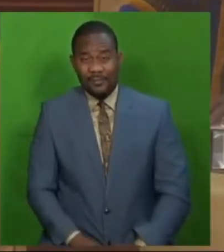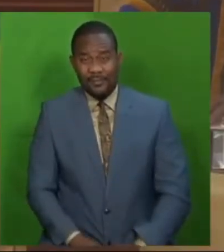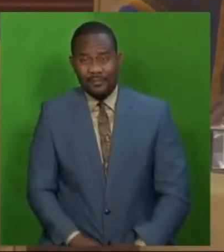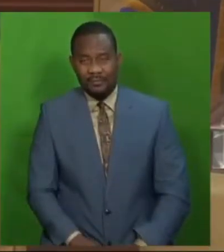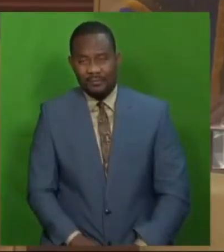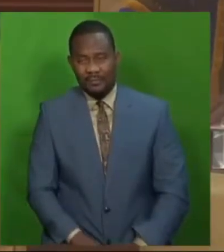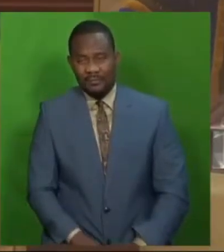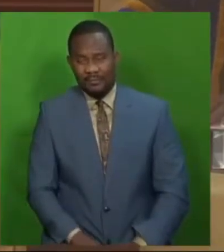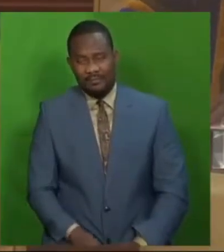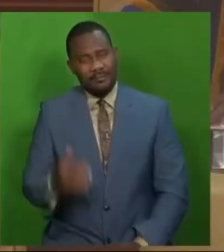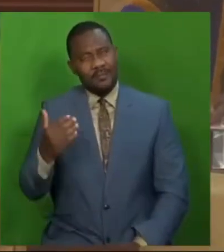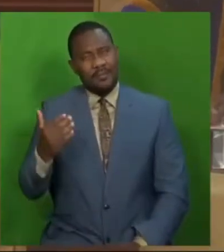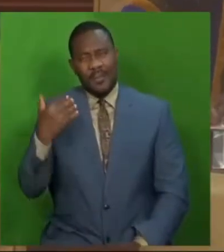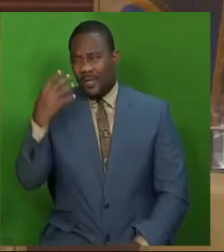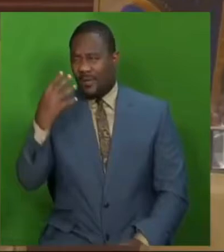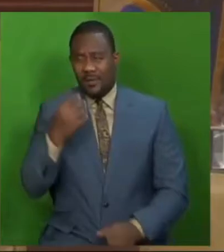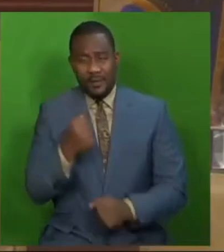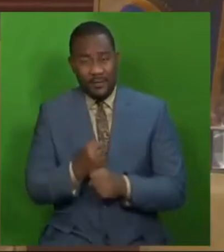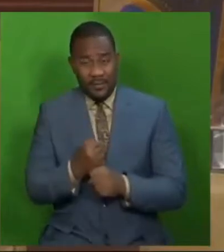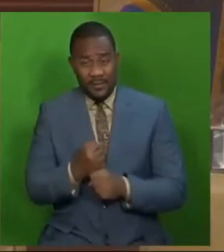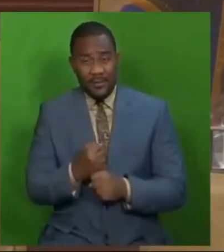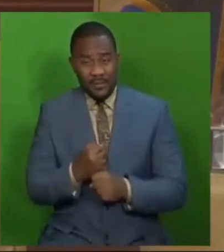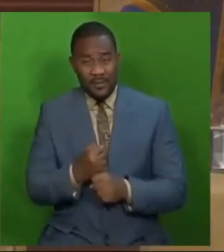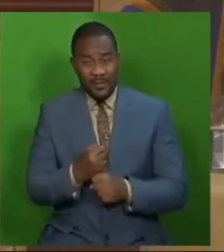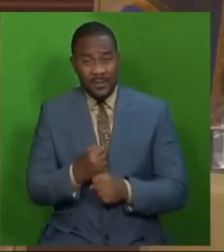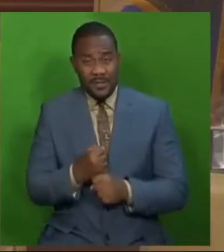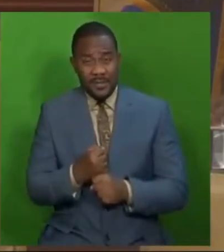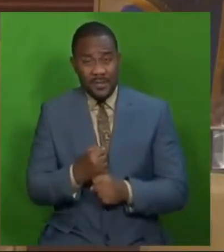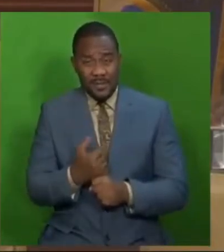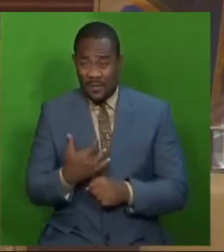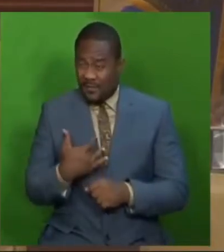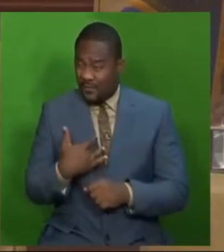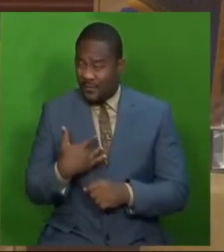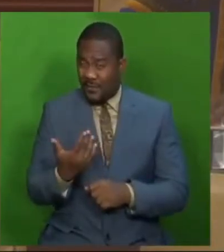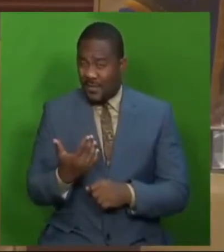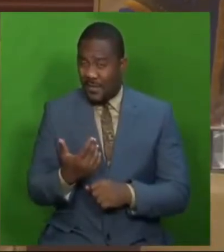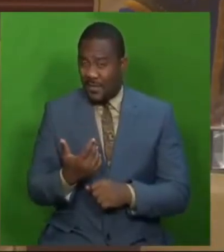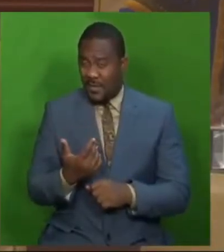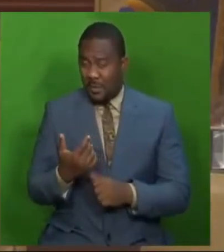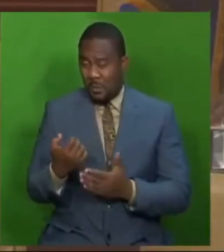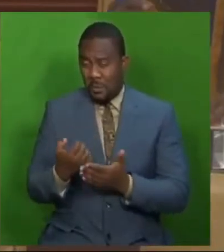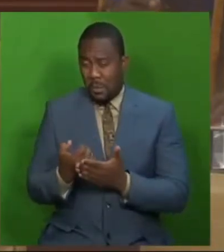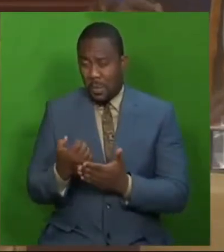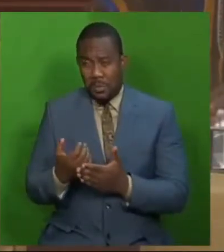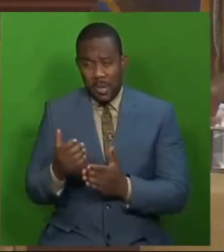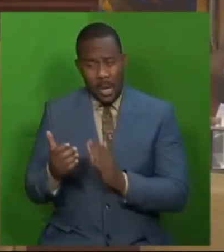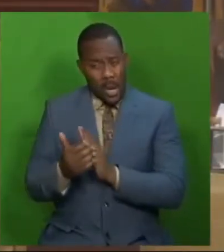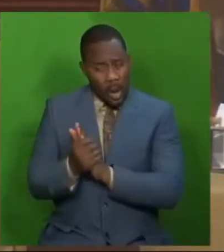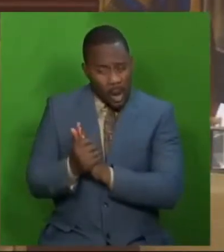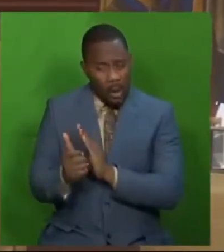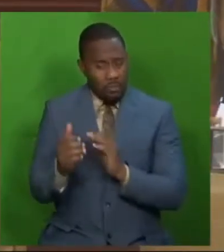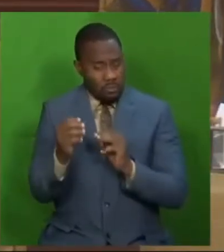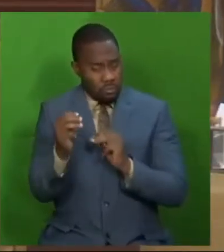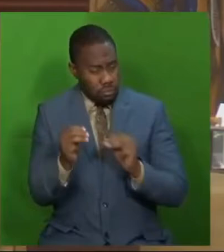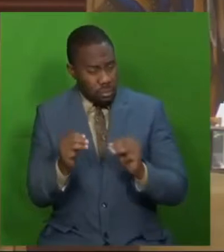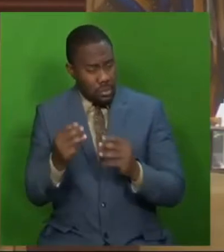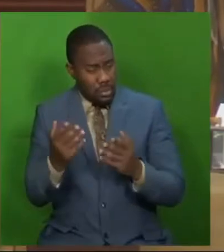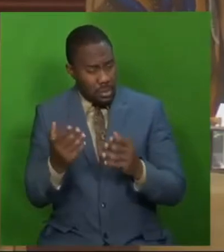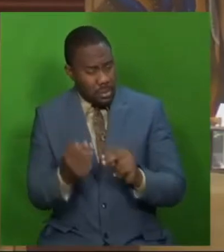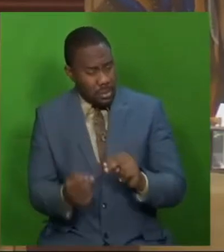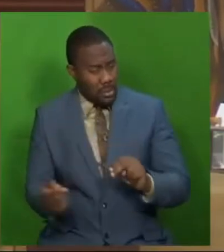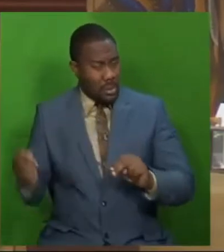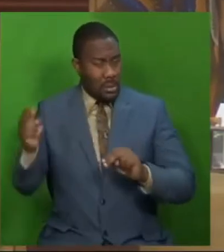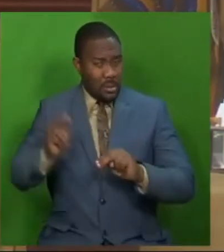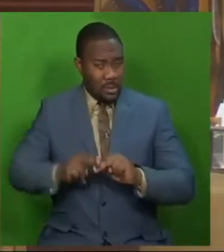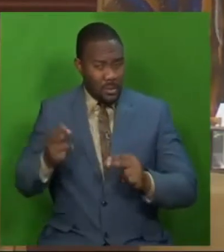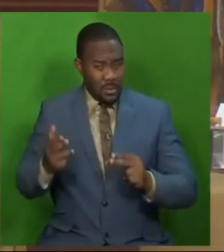years, the so-called better managers of our economy have increased the